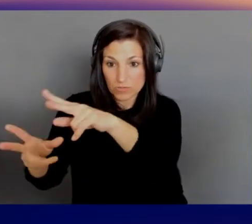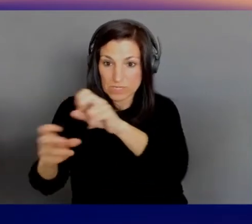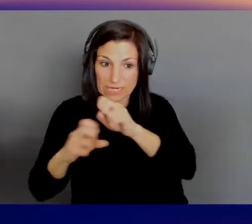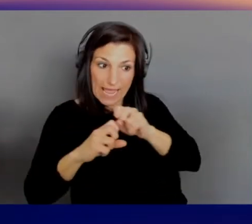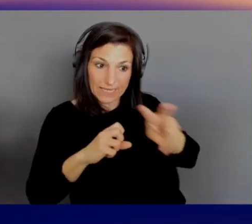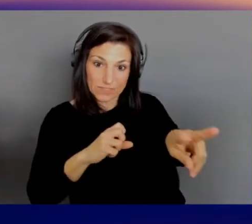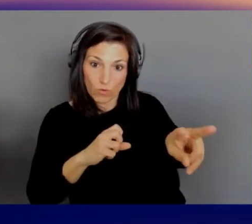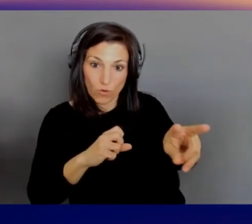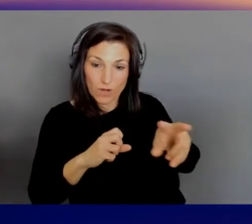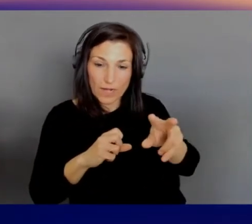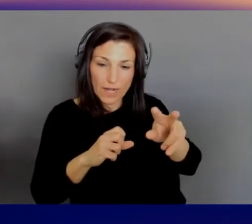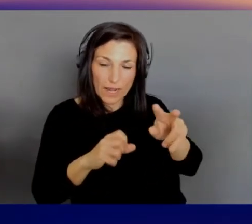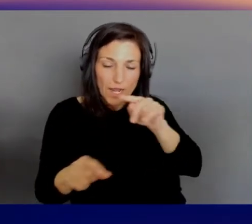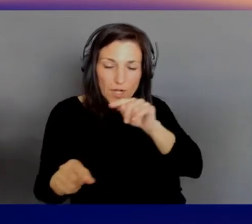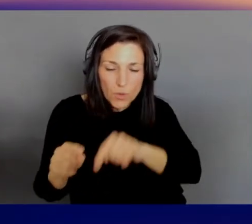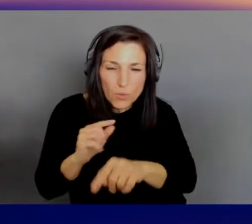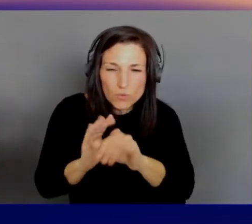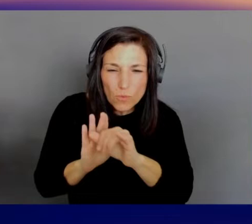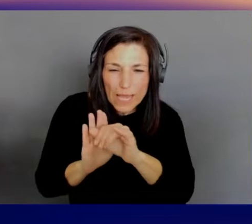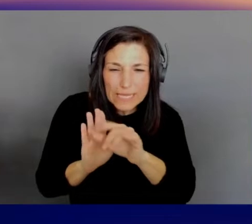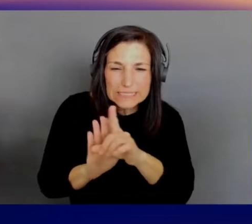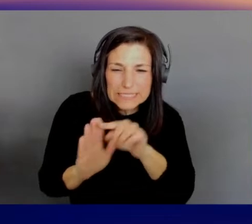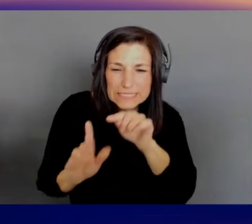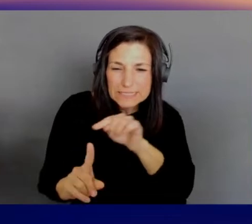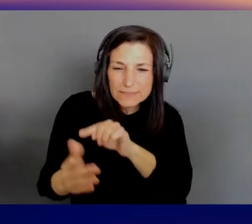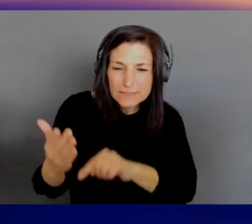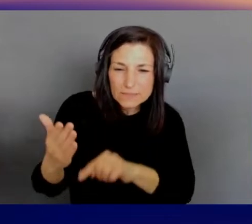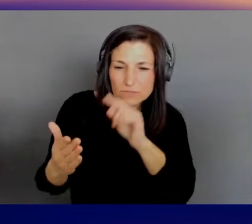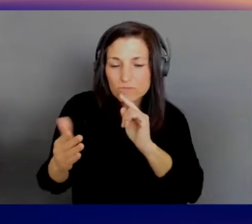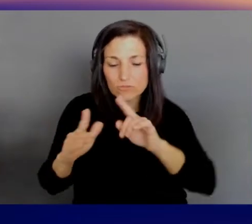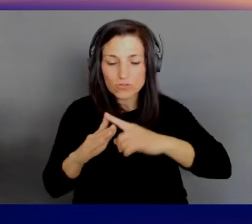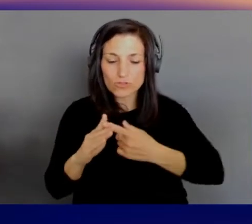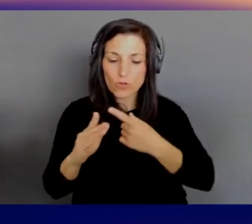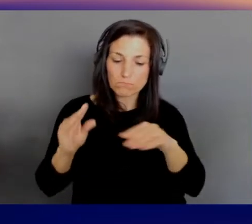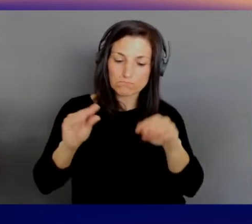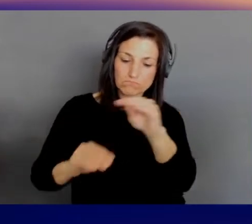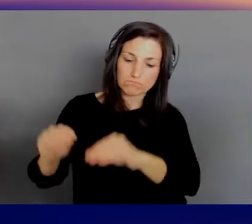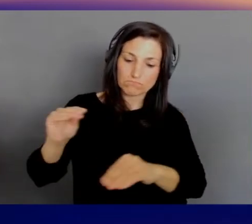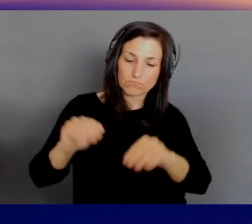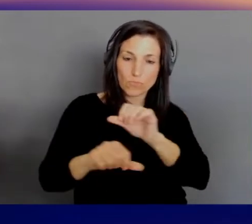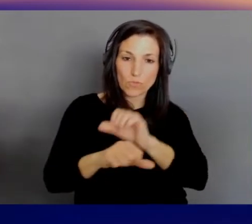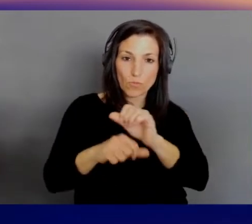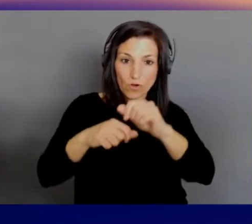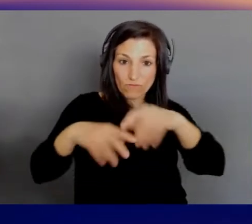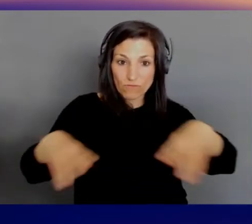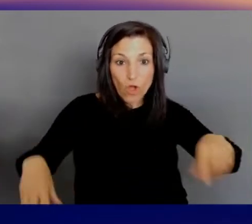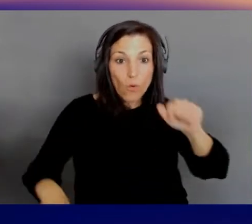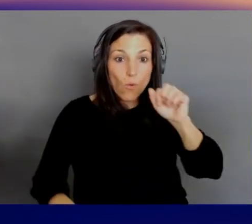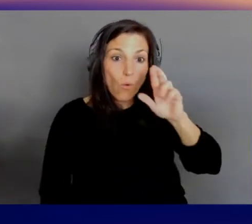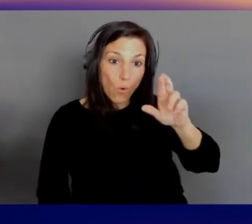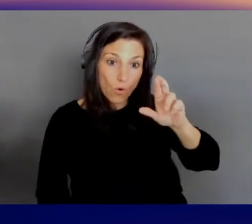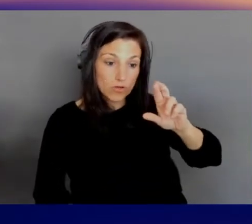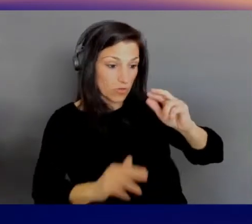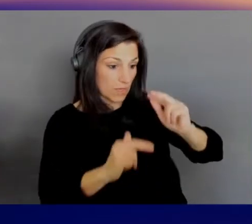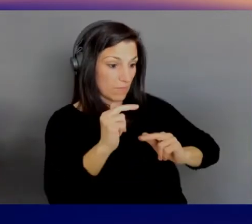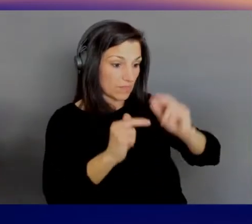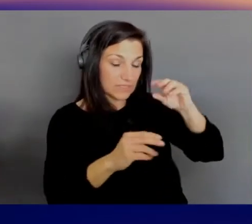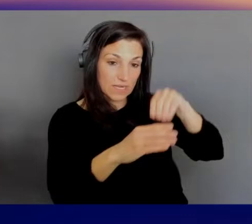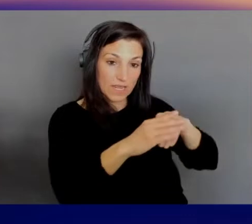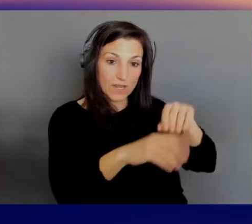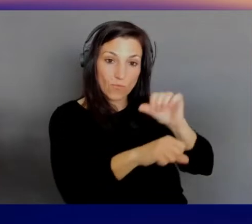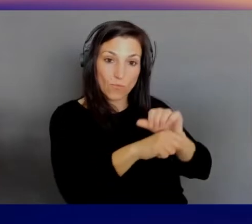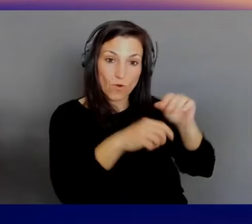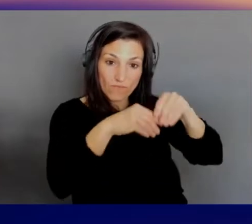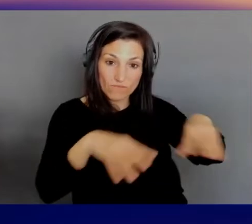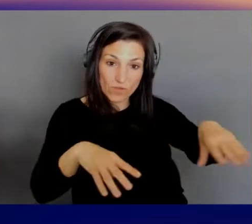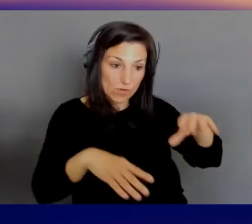you can start playing with how you want to build your workflow. Or you can fully build your workflow in Workflow Studio and then export the state